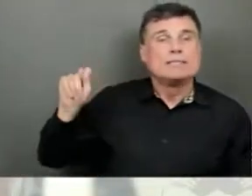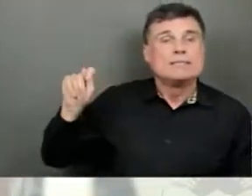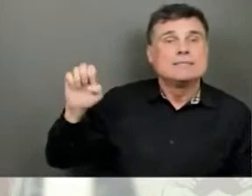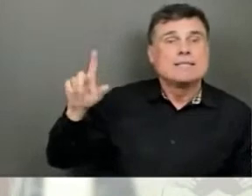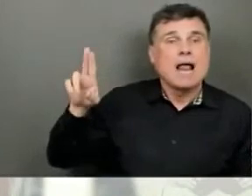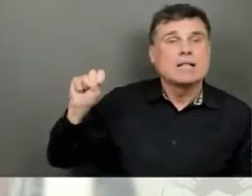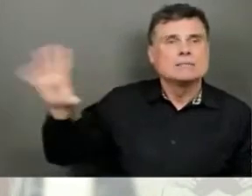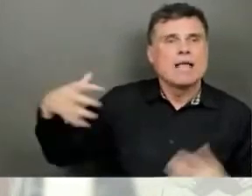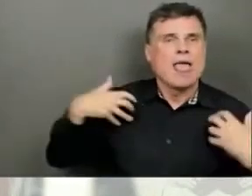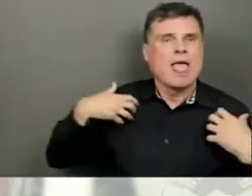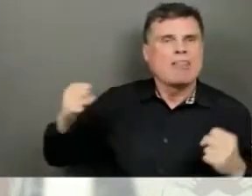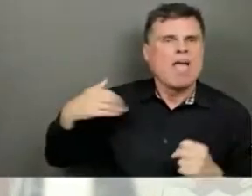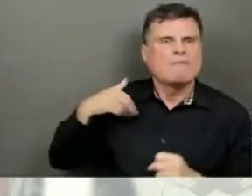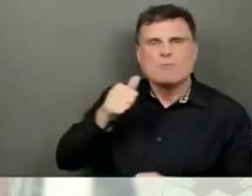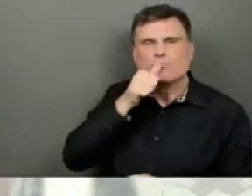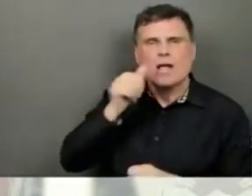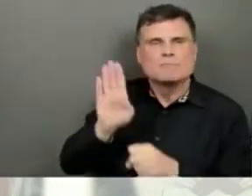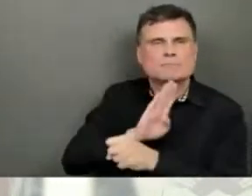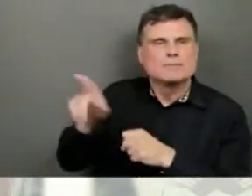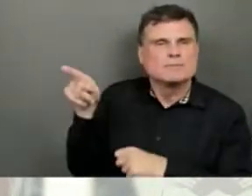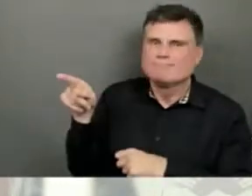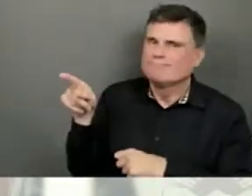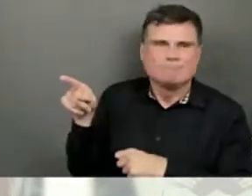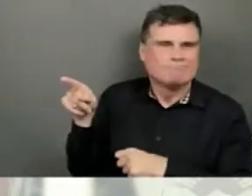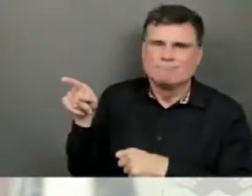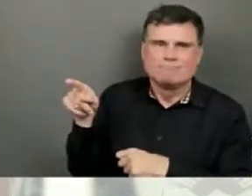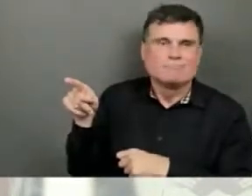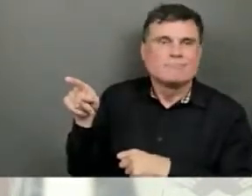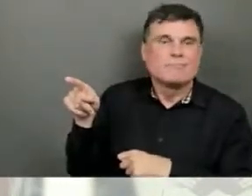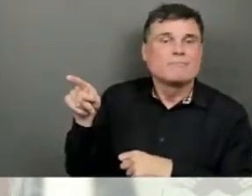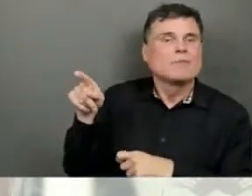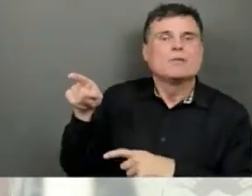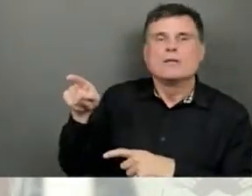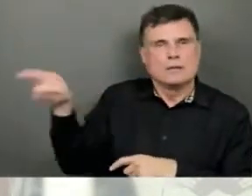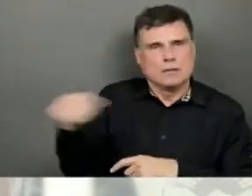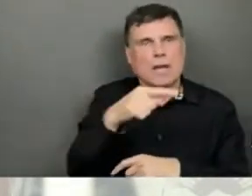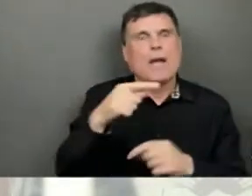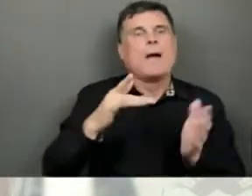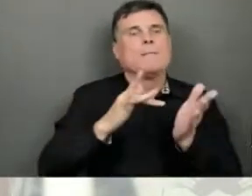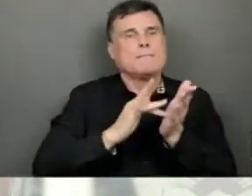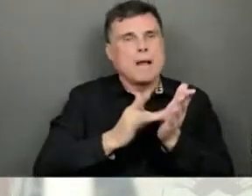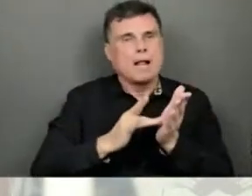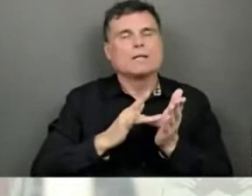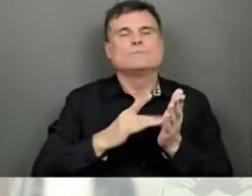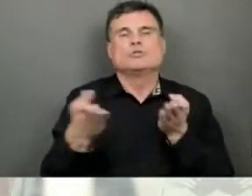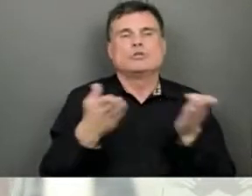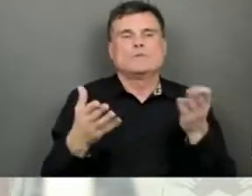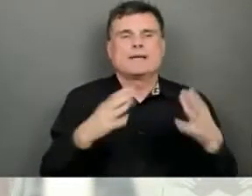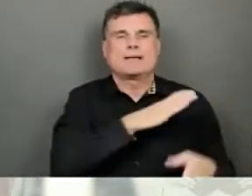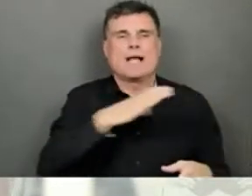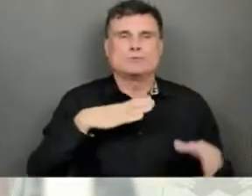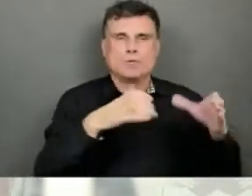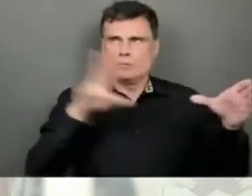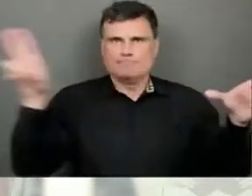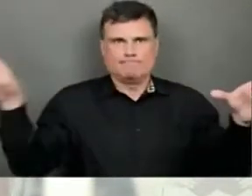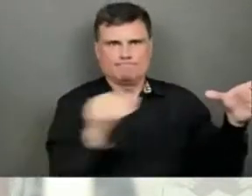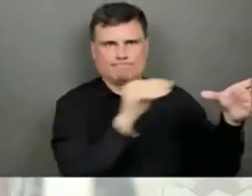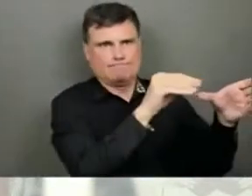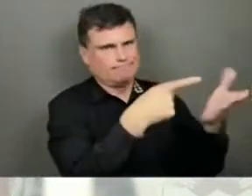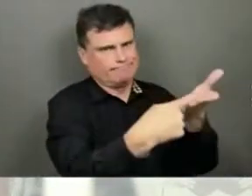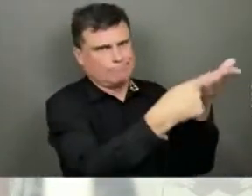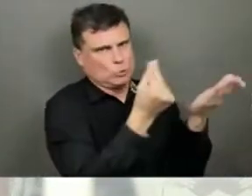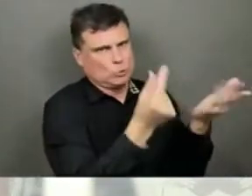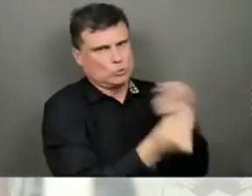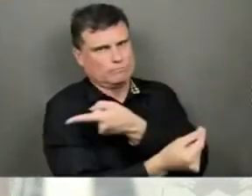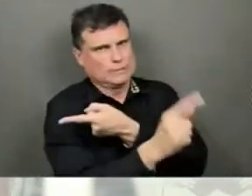I referred to the Medicare Medical Services Commission, is now the subject of court action. But more important than this, people have this discussion